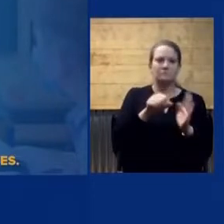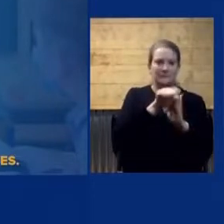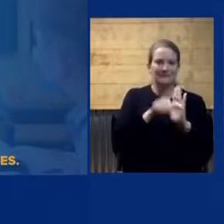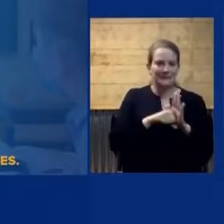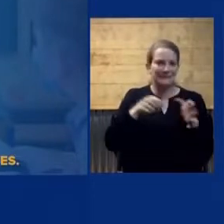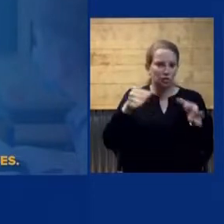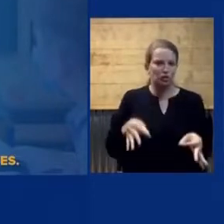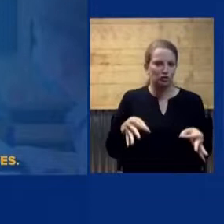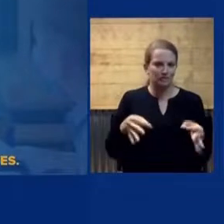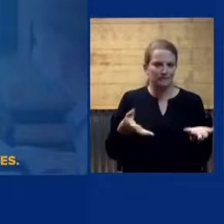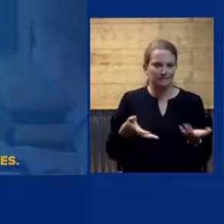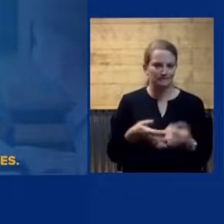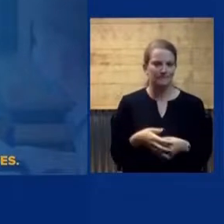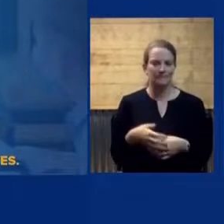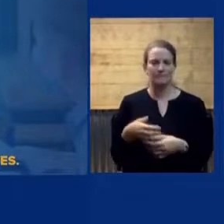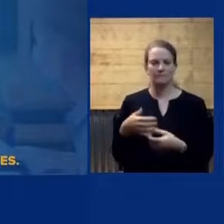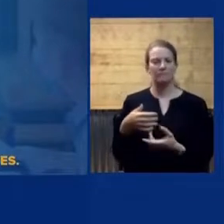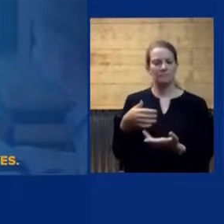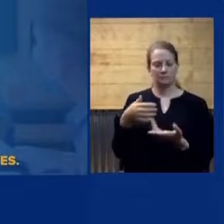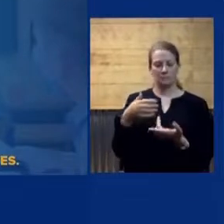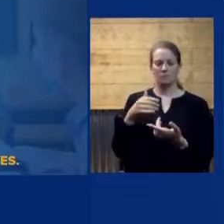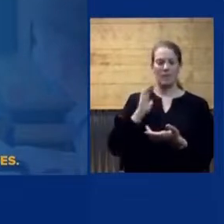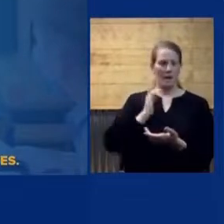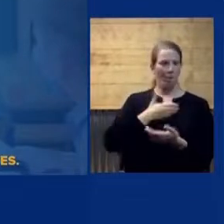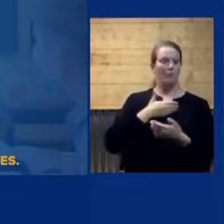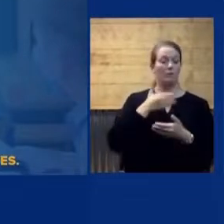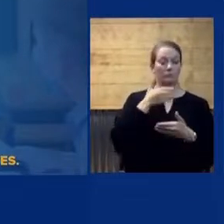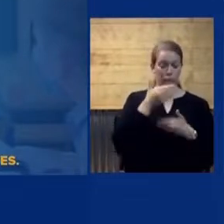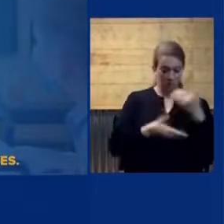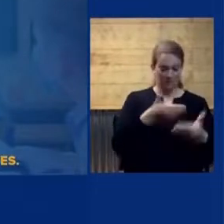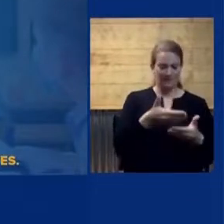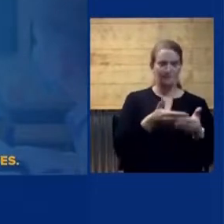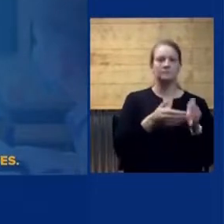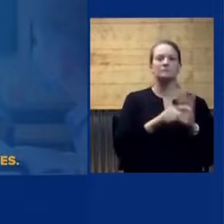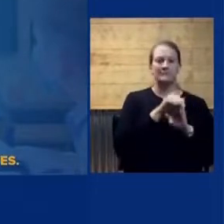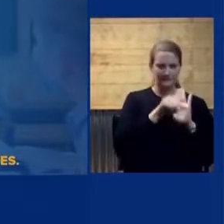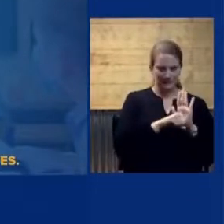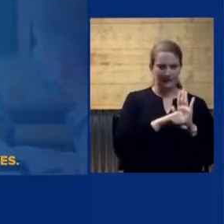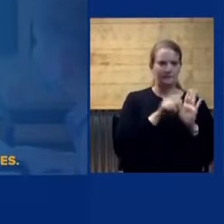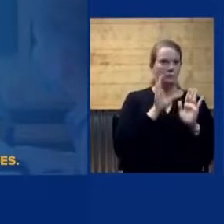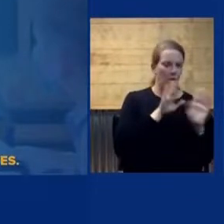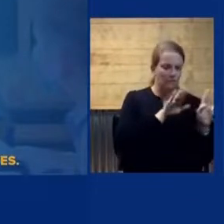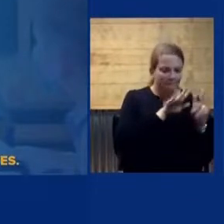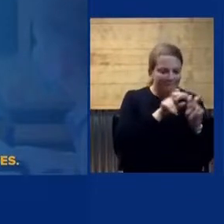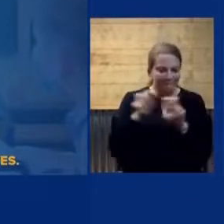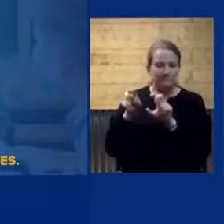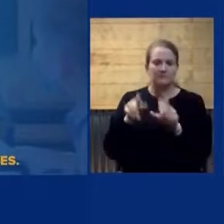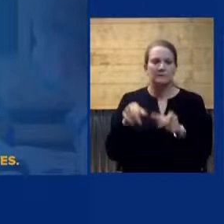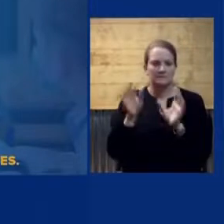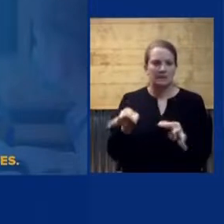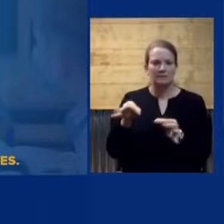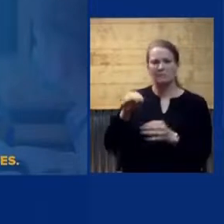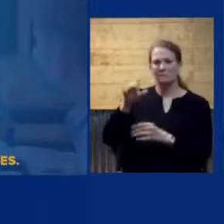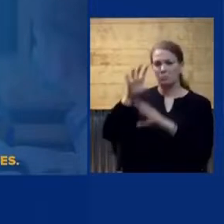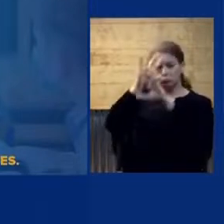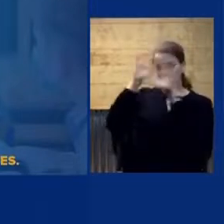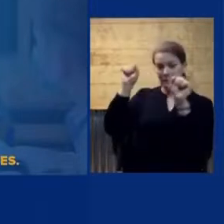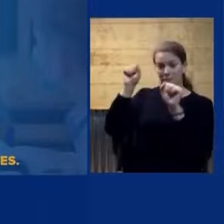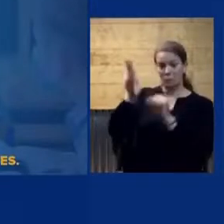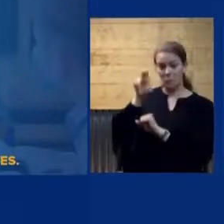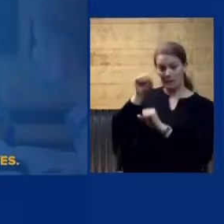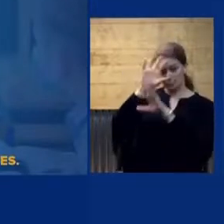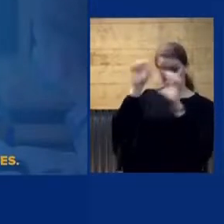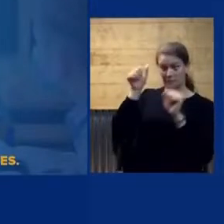the way we're going to proceed. It's not up to the President of the United States. There is something